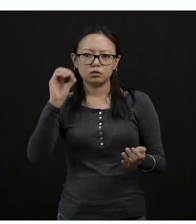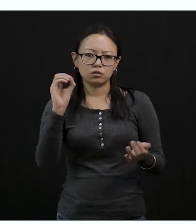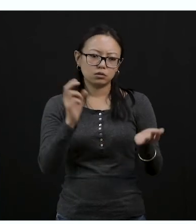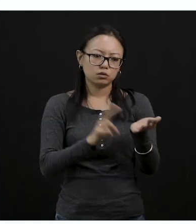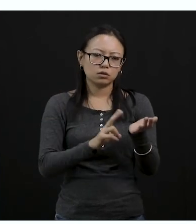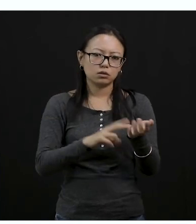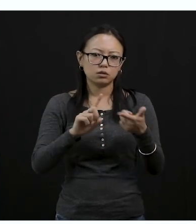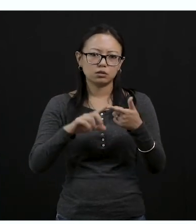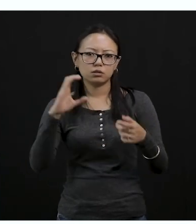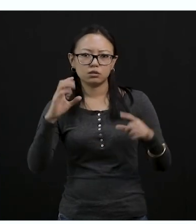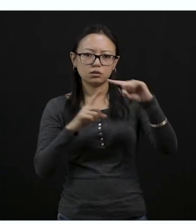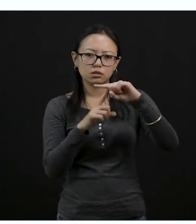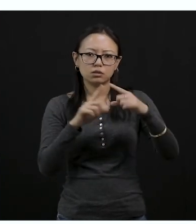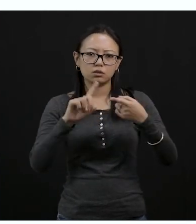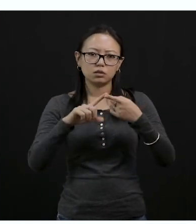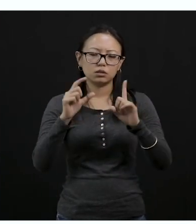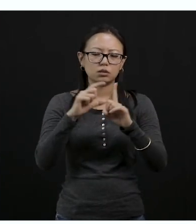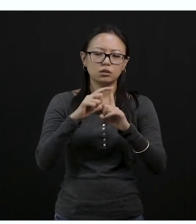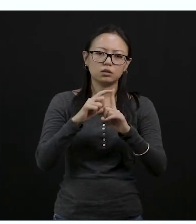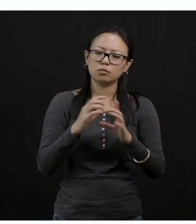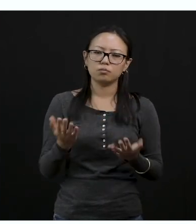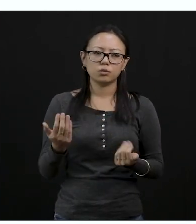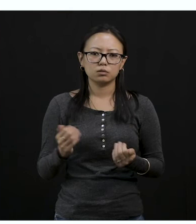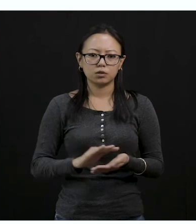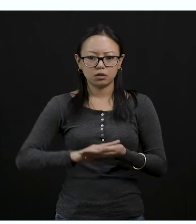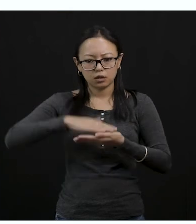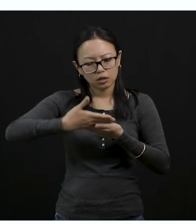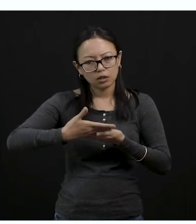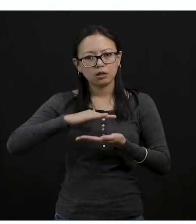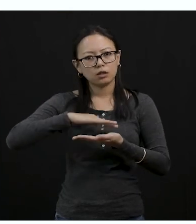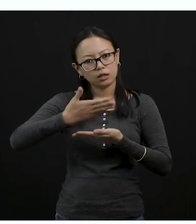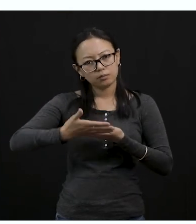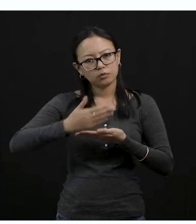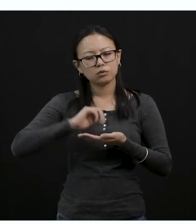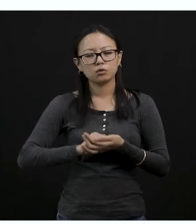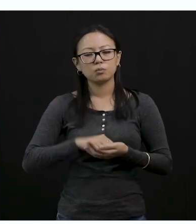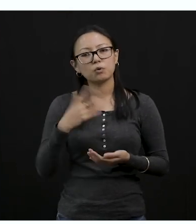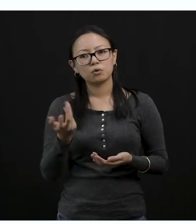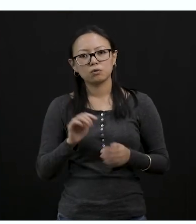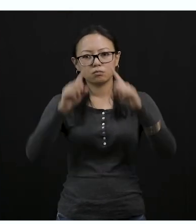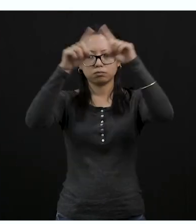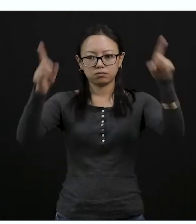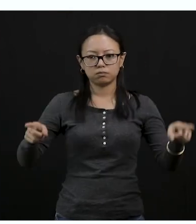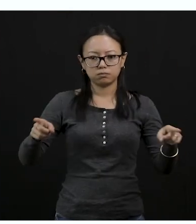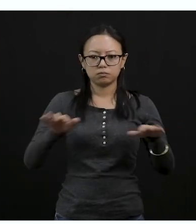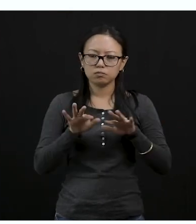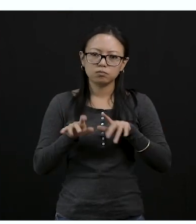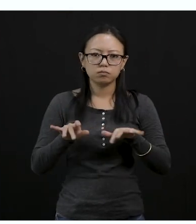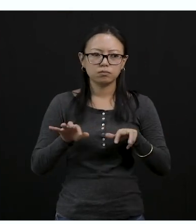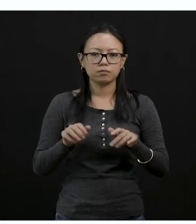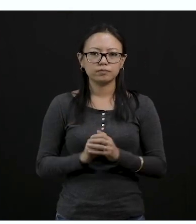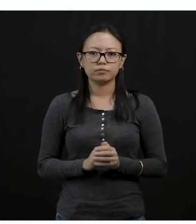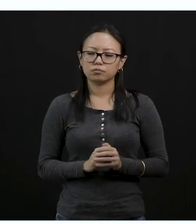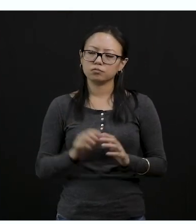your computers, and you can get many informations all over the world. Now these internets